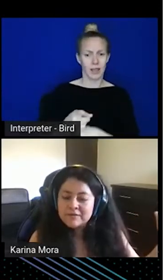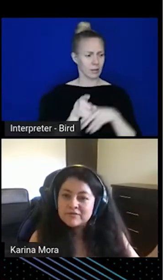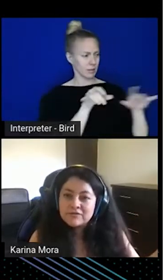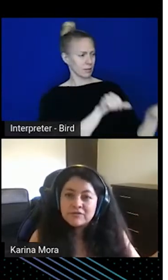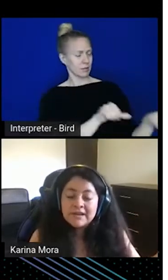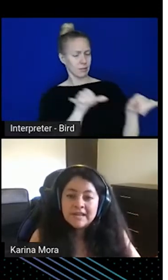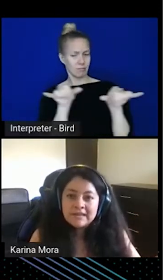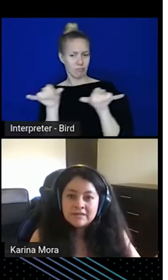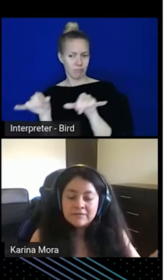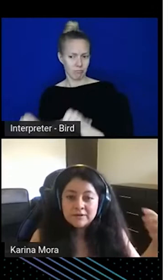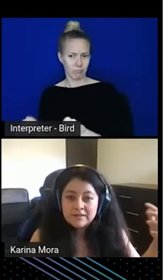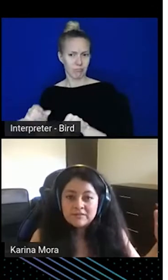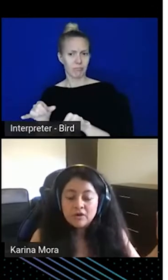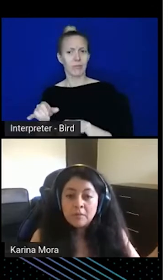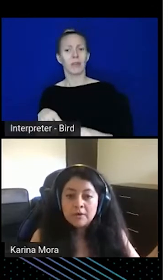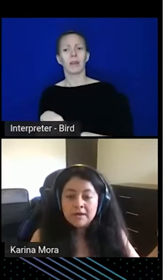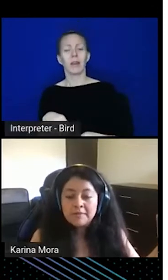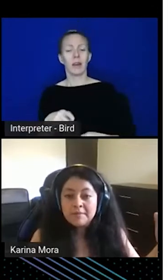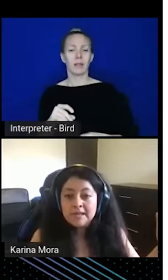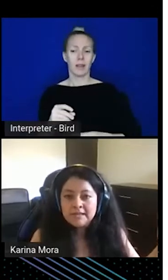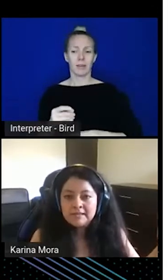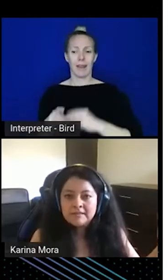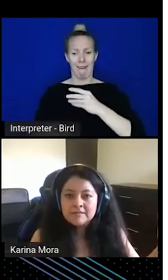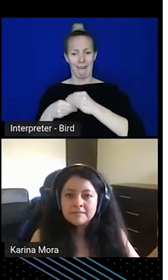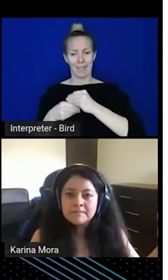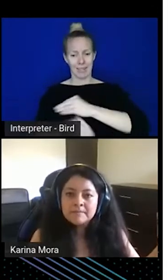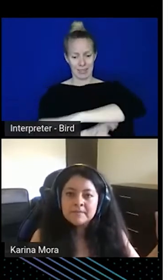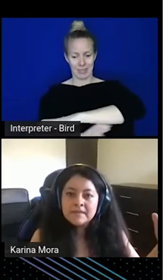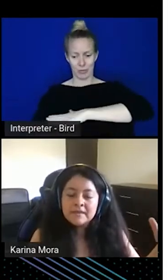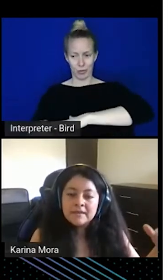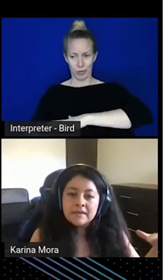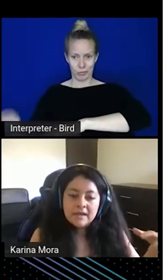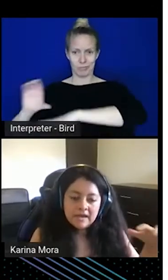this infrastructure layer for these common capabilities.